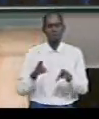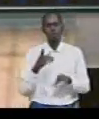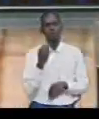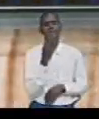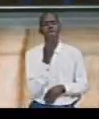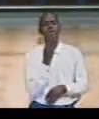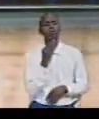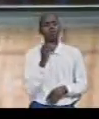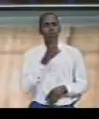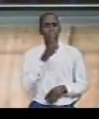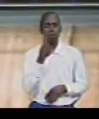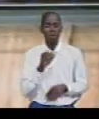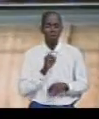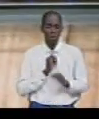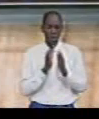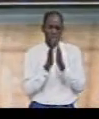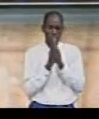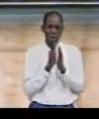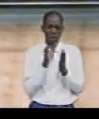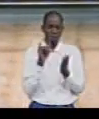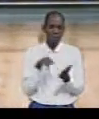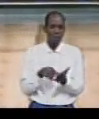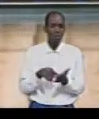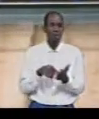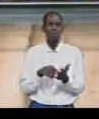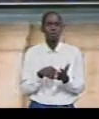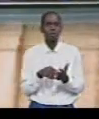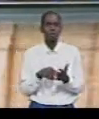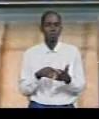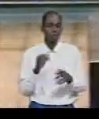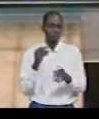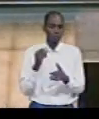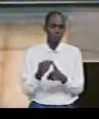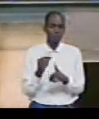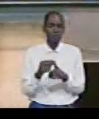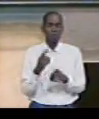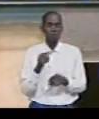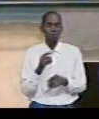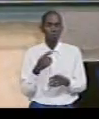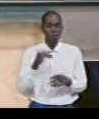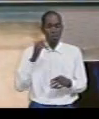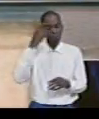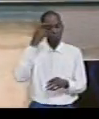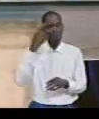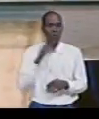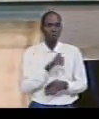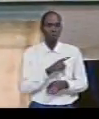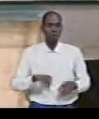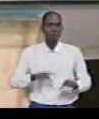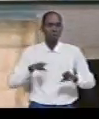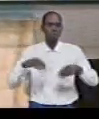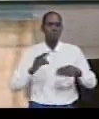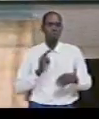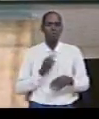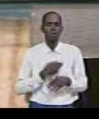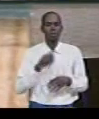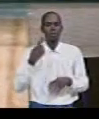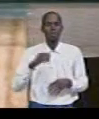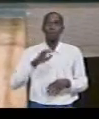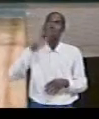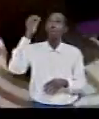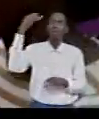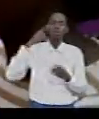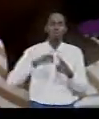I pray that this duty, the Lord will give us the grace to perform the duty